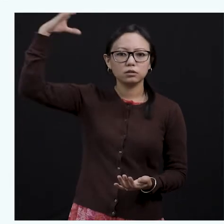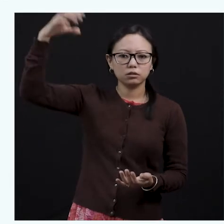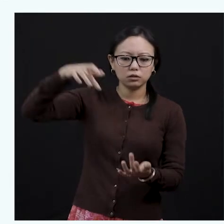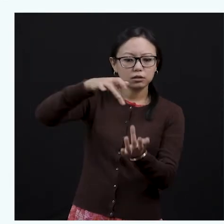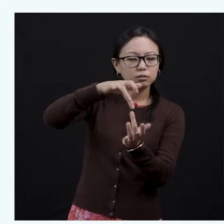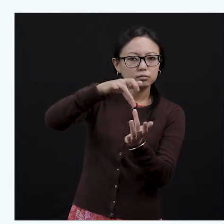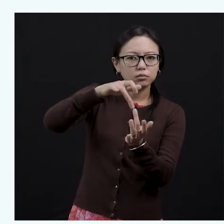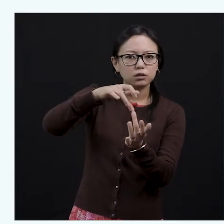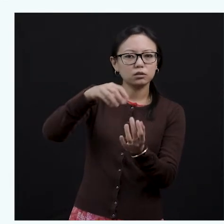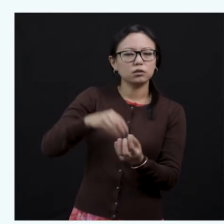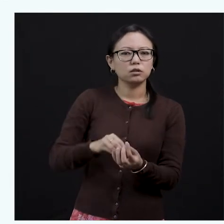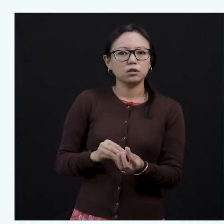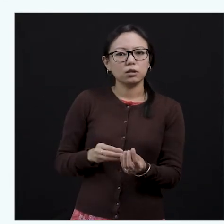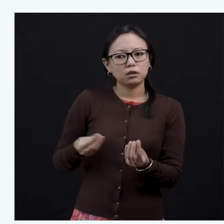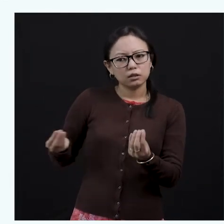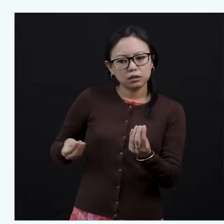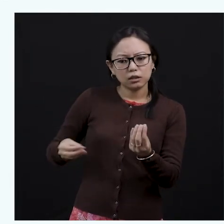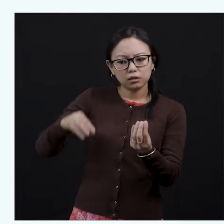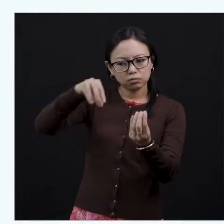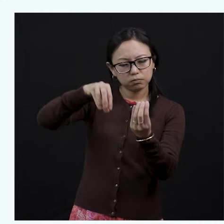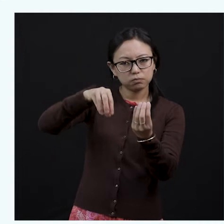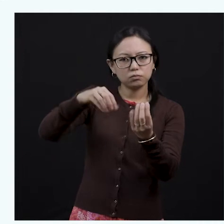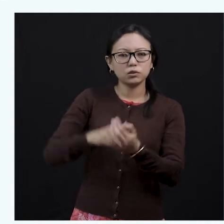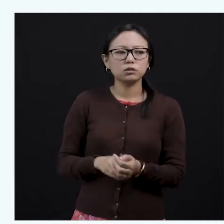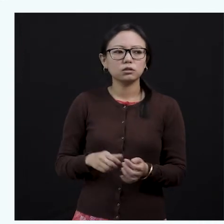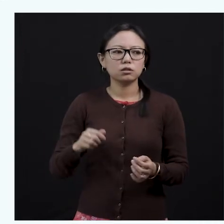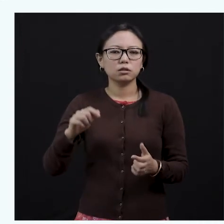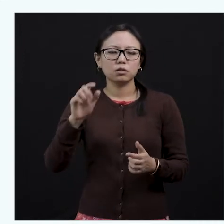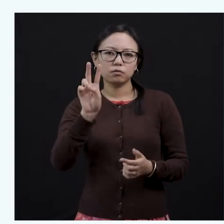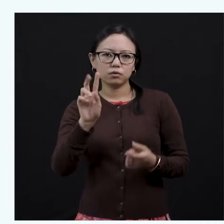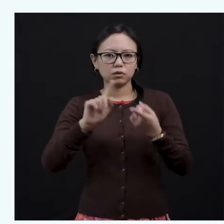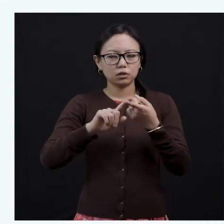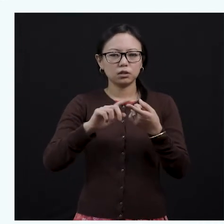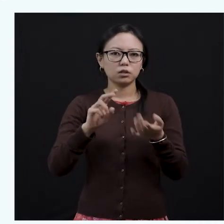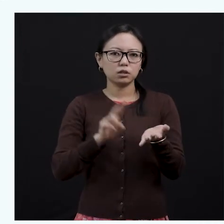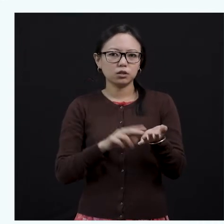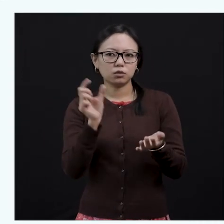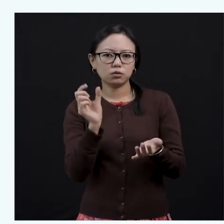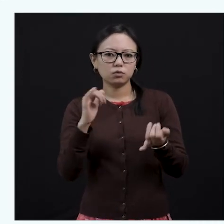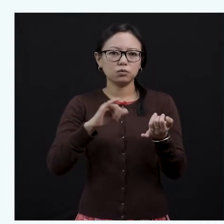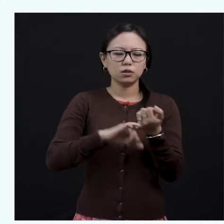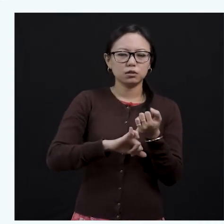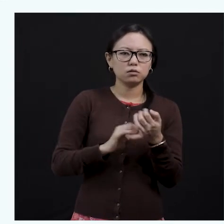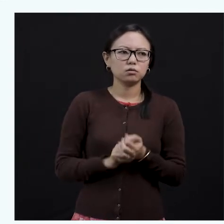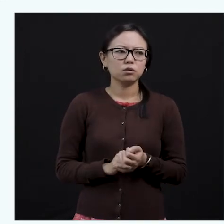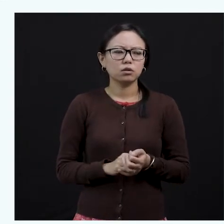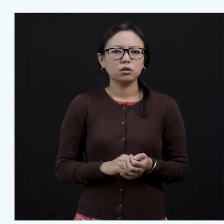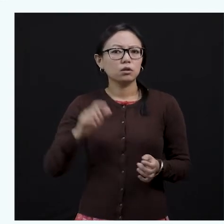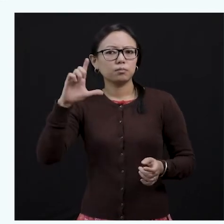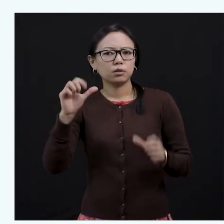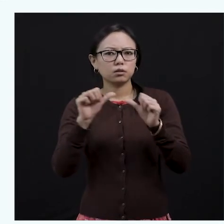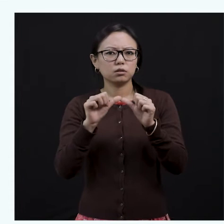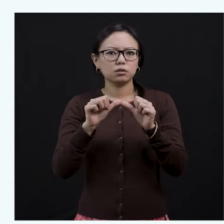sun, they are very hot, and those planets which are very far away from the earth, they are very cold, okay?